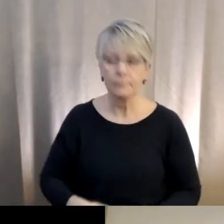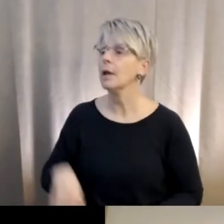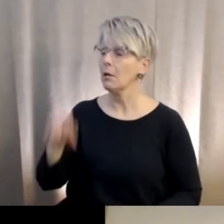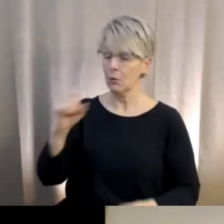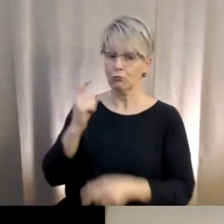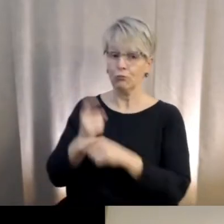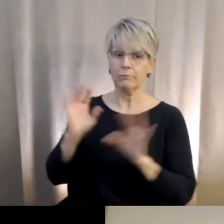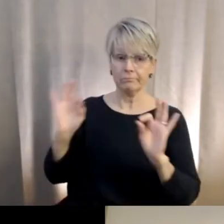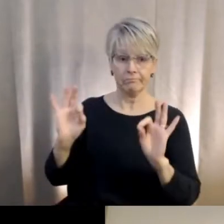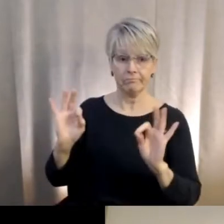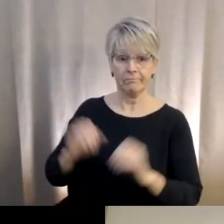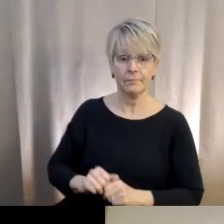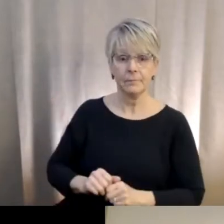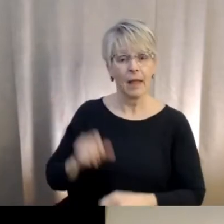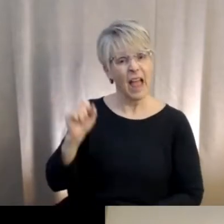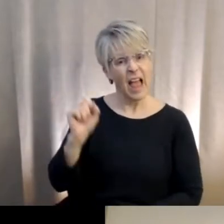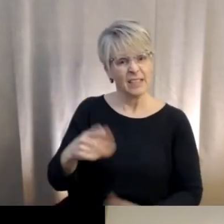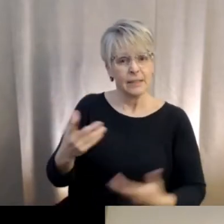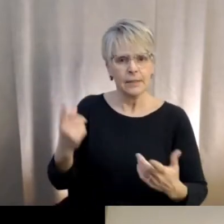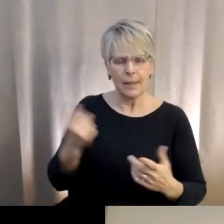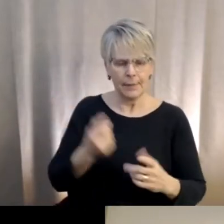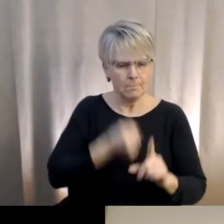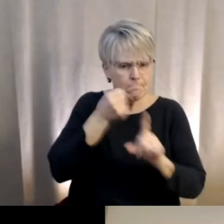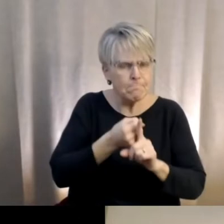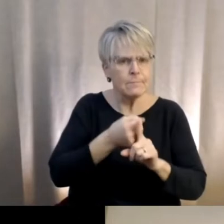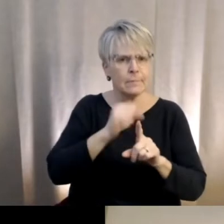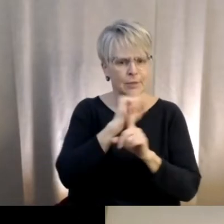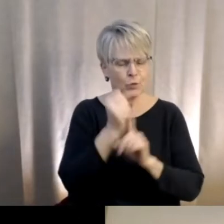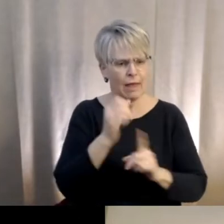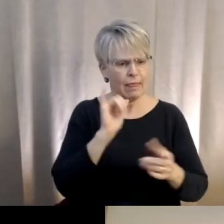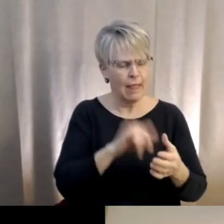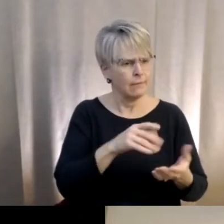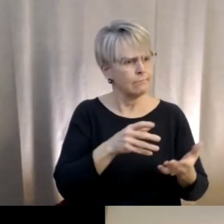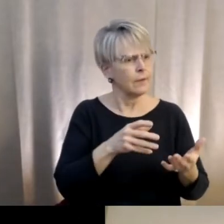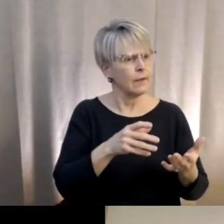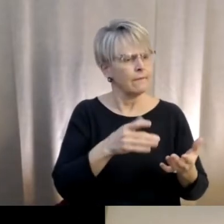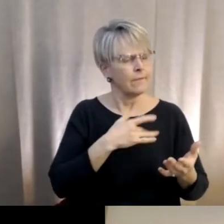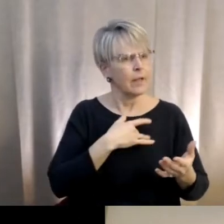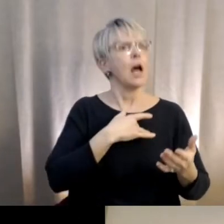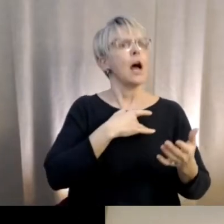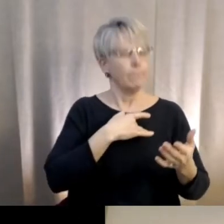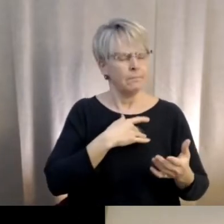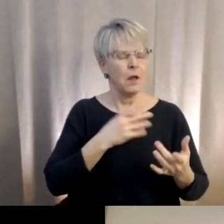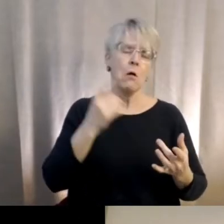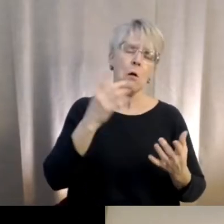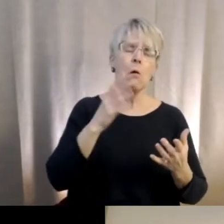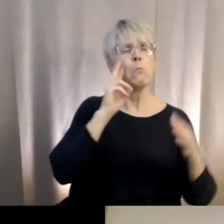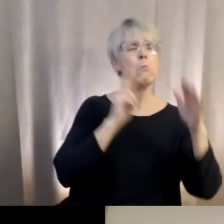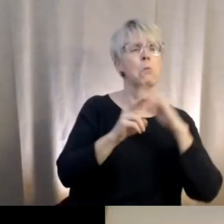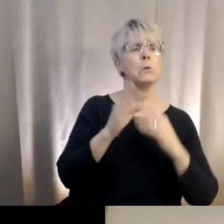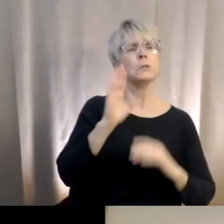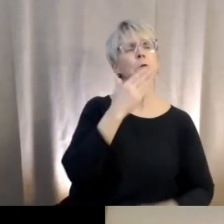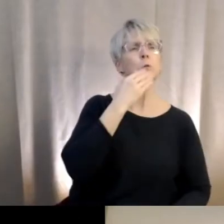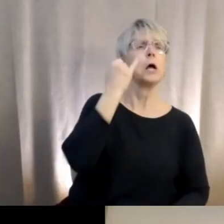that's perfect. Was there a specific event or circumstance that kind of tipped you from, you know, thinking about it, being like, that'd be kind of be neat,